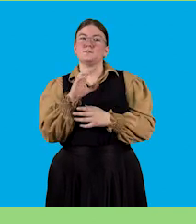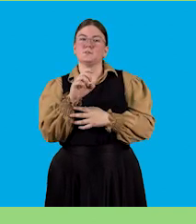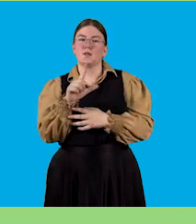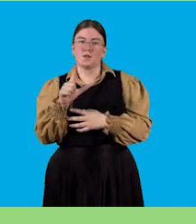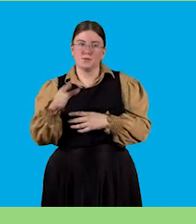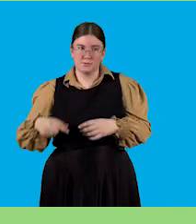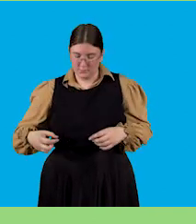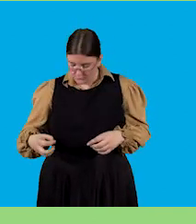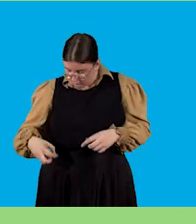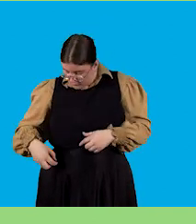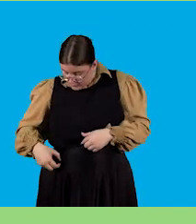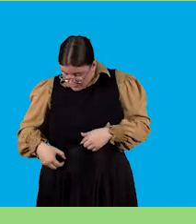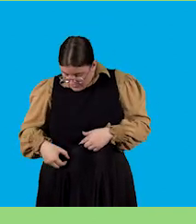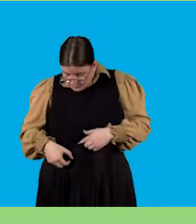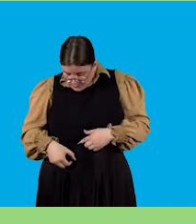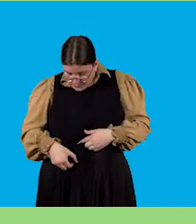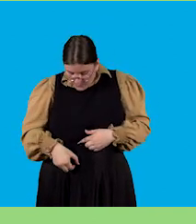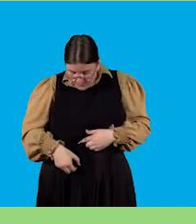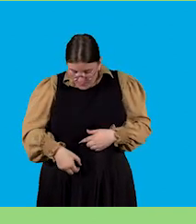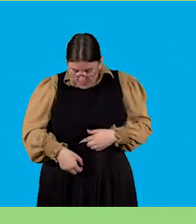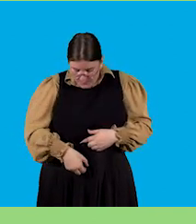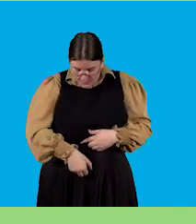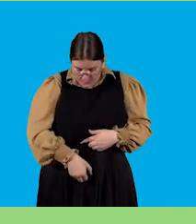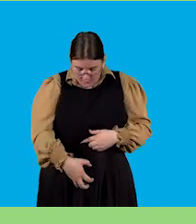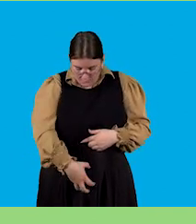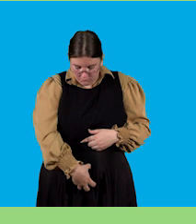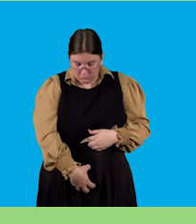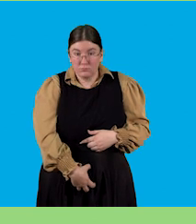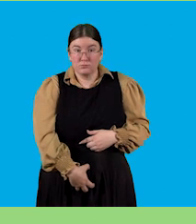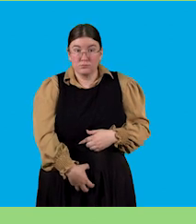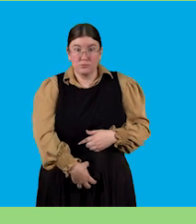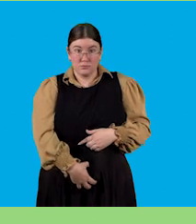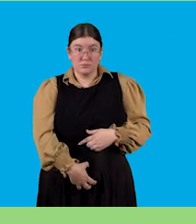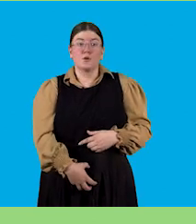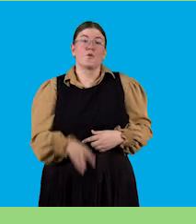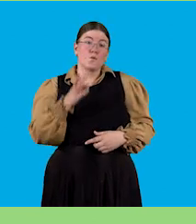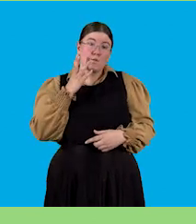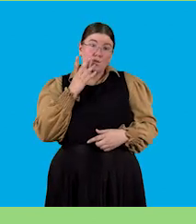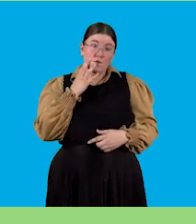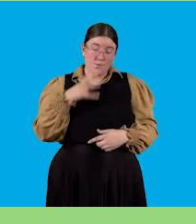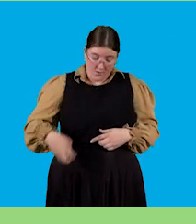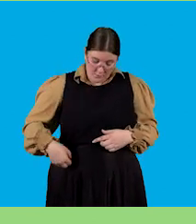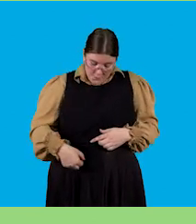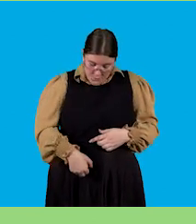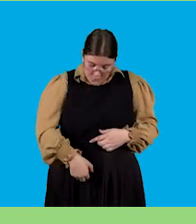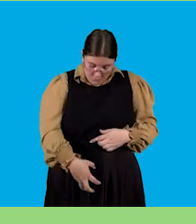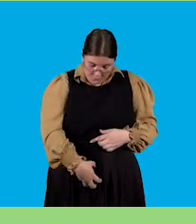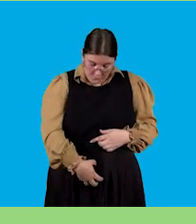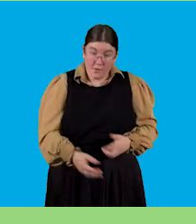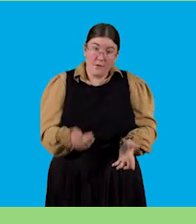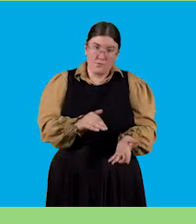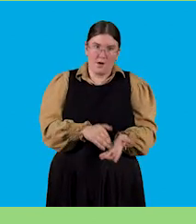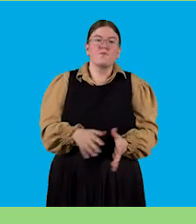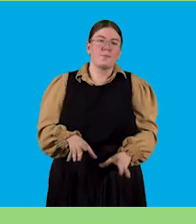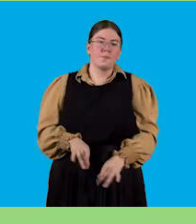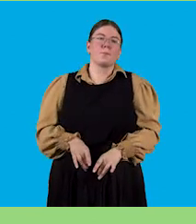This ball of cells moves down the fallopian tube towards the uterus, and this is where implantation takes place.